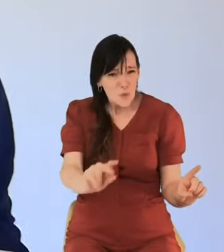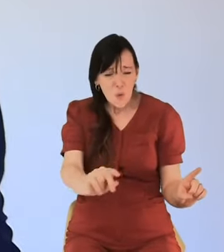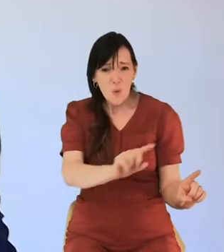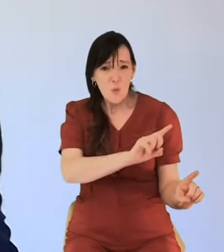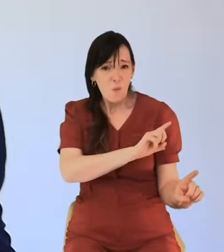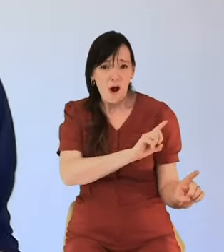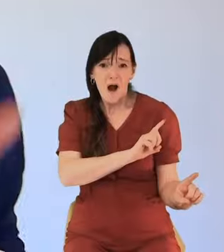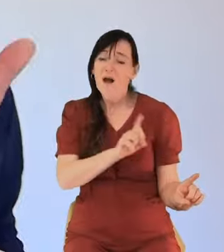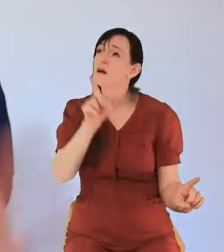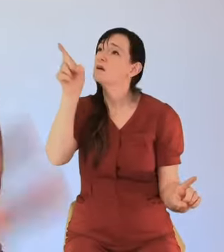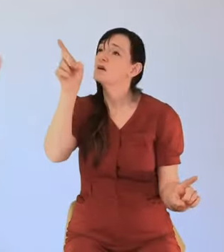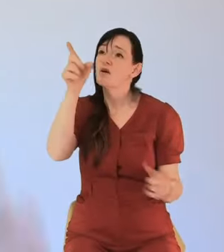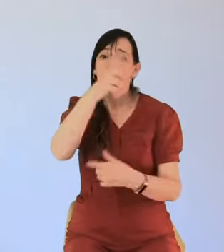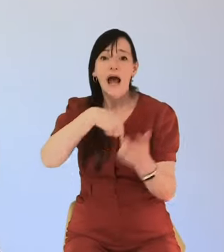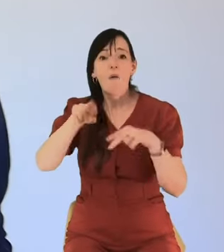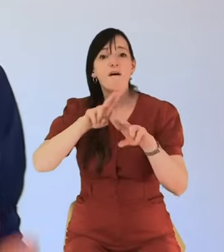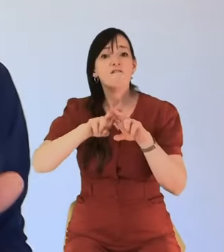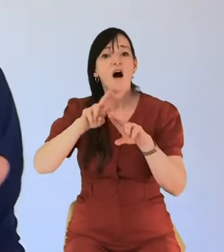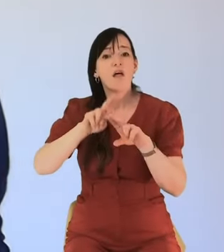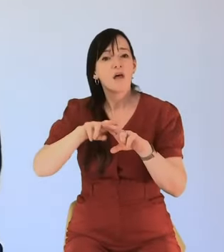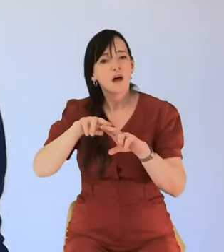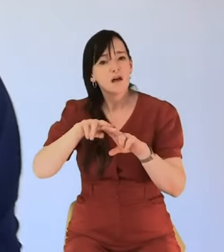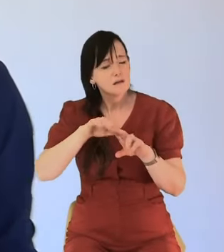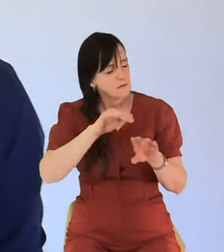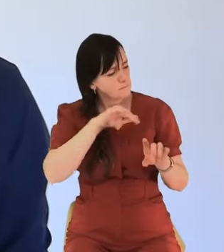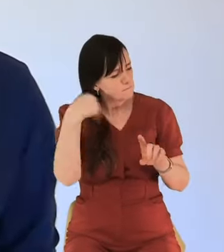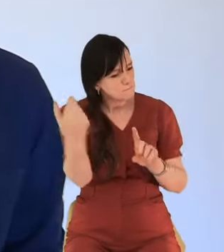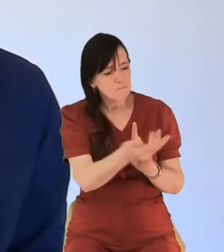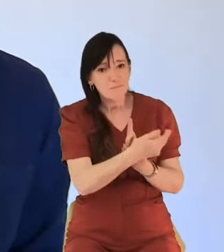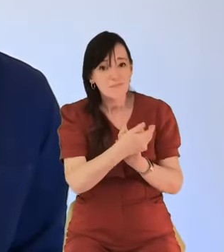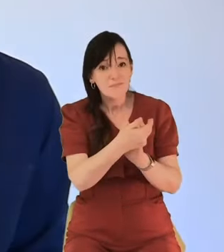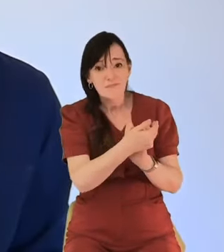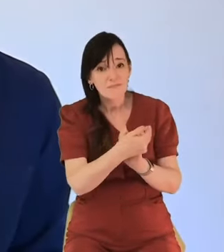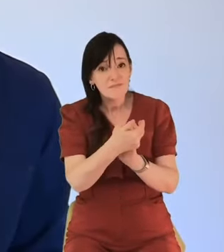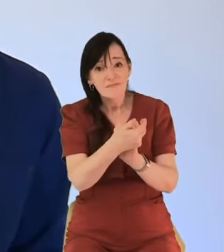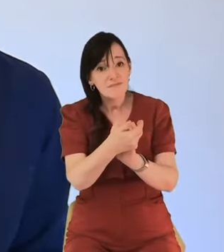back? Because God, our Father, is taking us to glory.